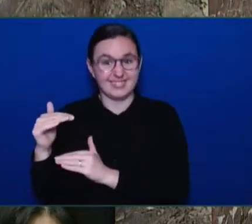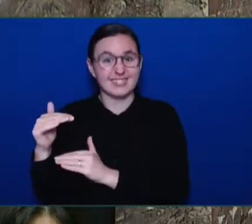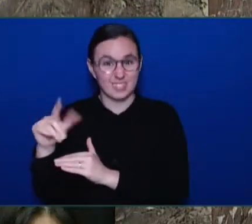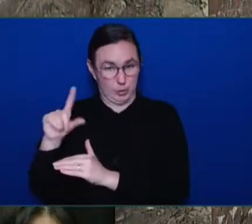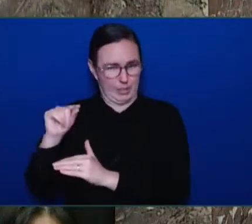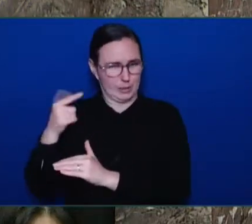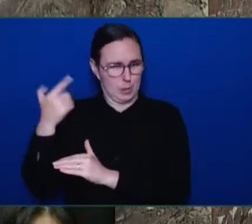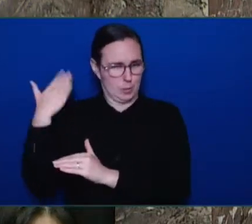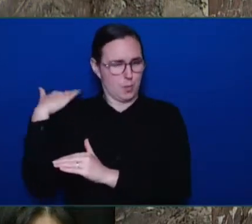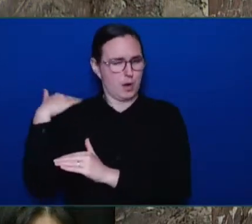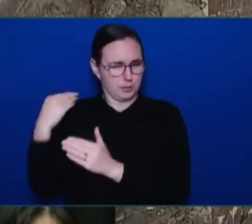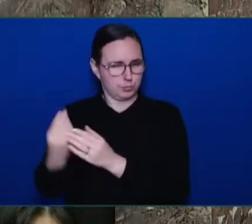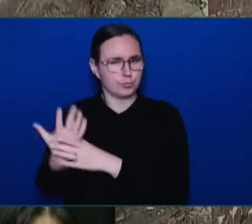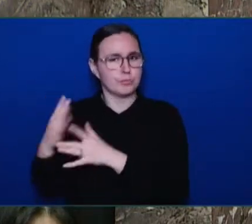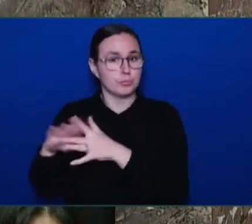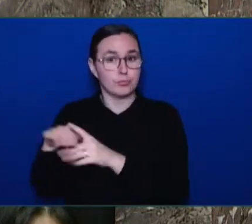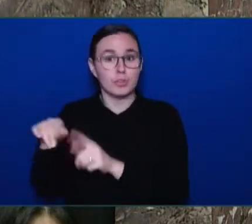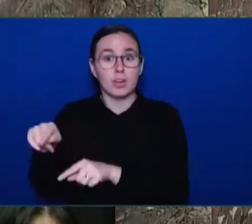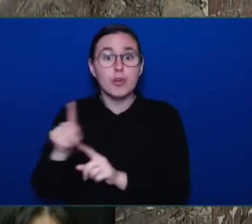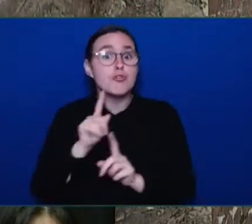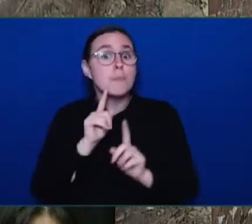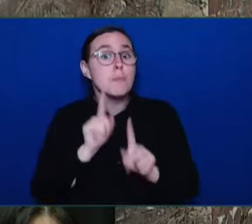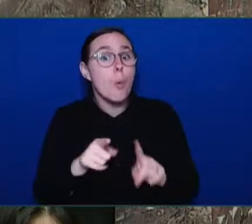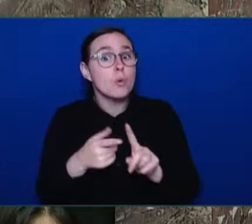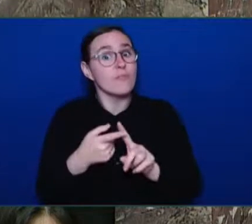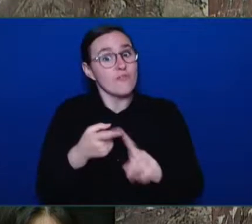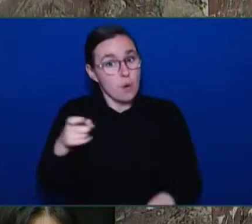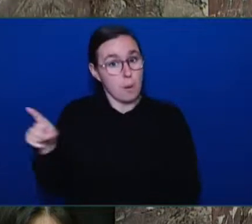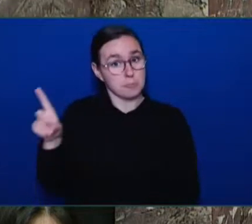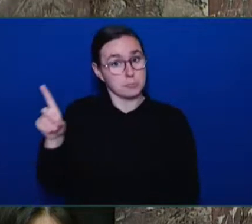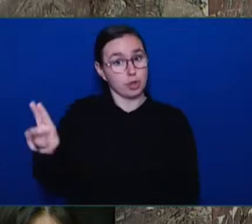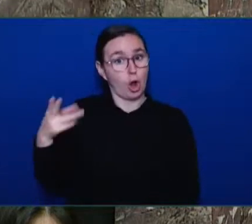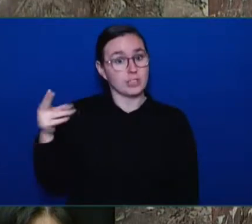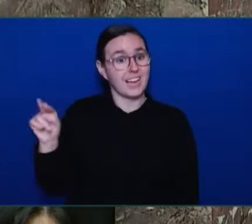That response was an email from December the 23rd, Honourable Speaker.